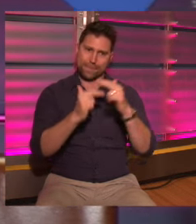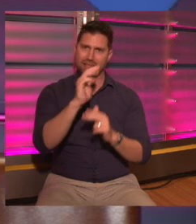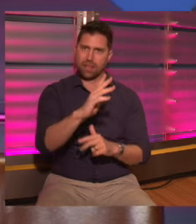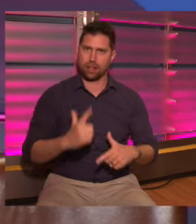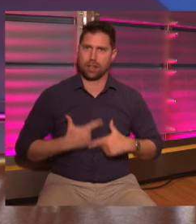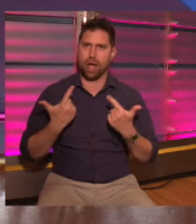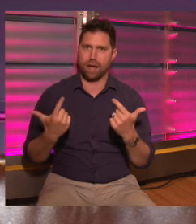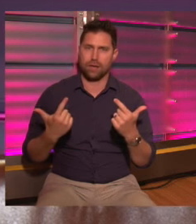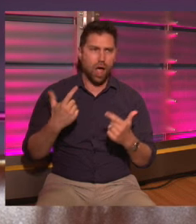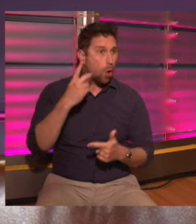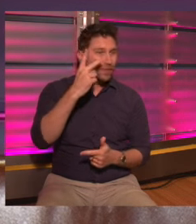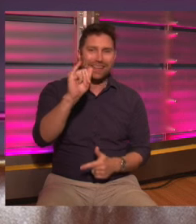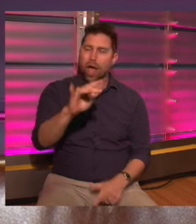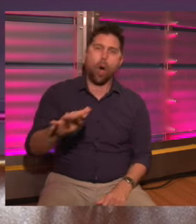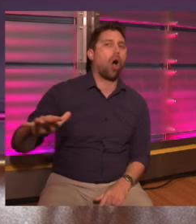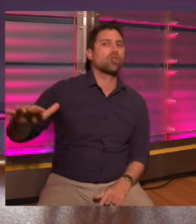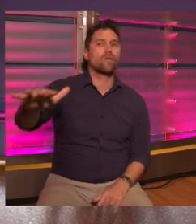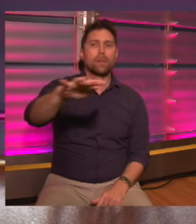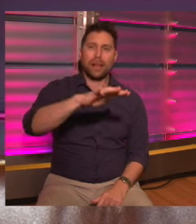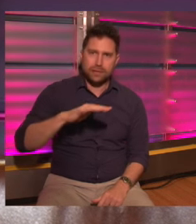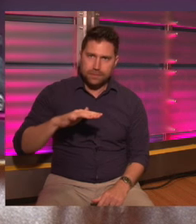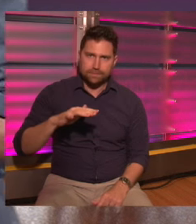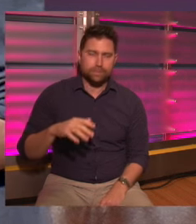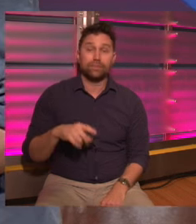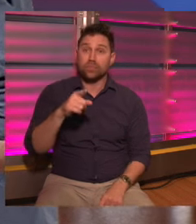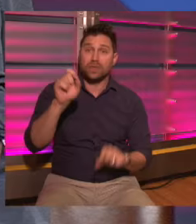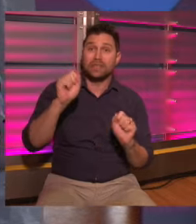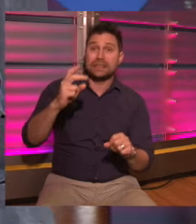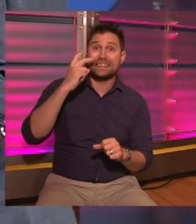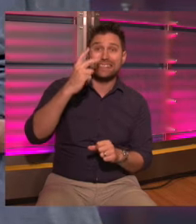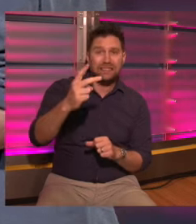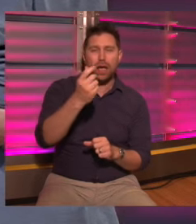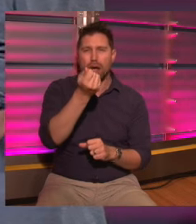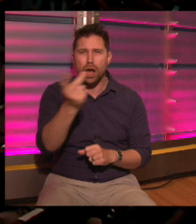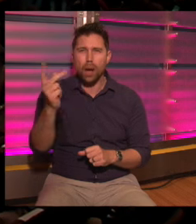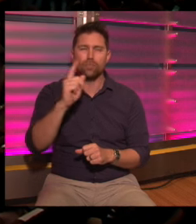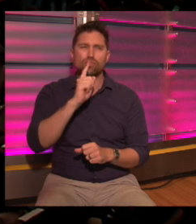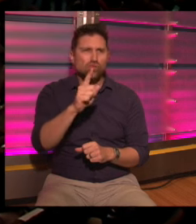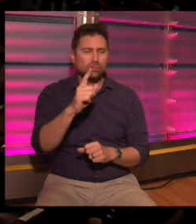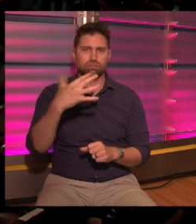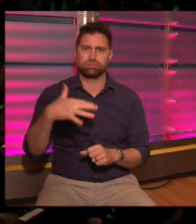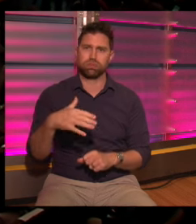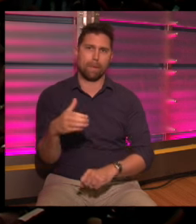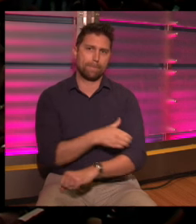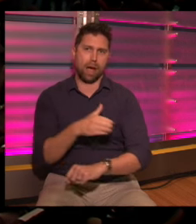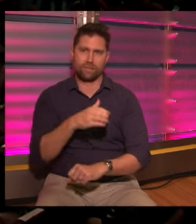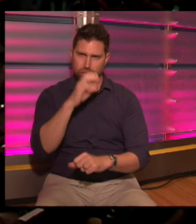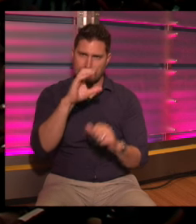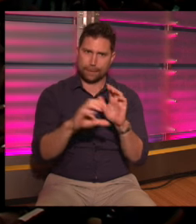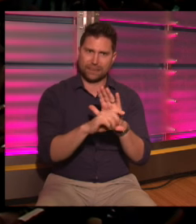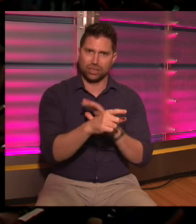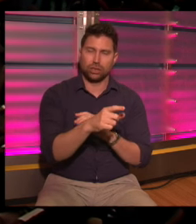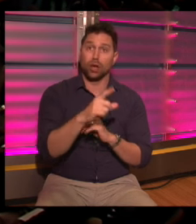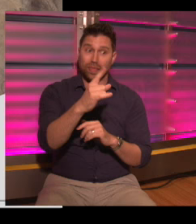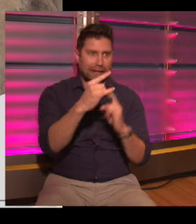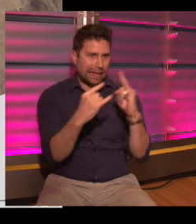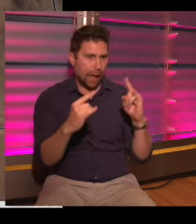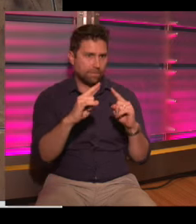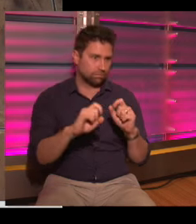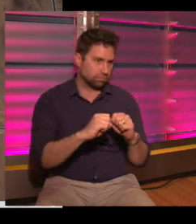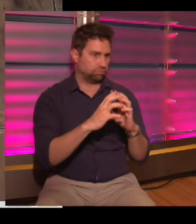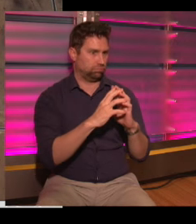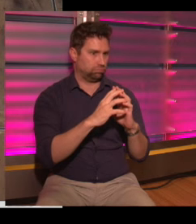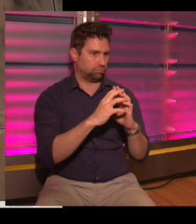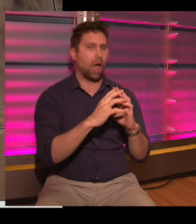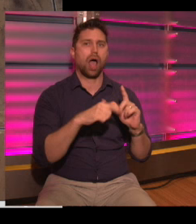that all over the place. And you know, you can even see just in a couple of really powerful images of this is when the camp first started, and then it